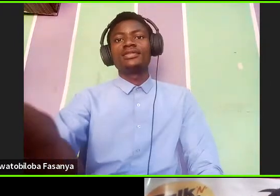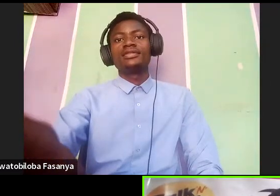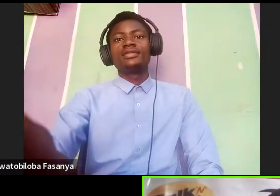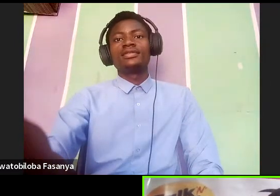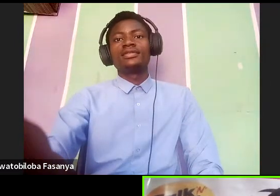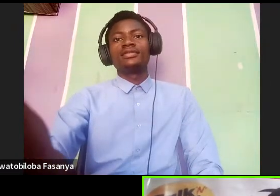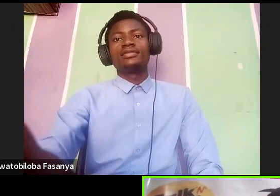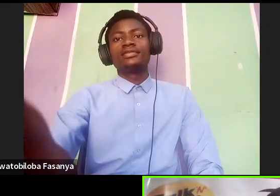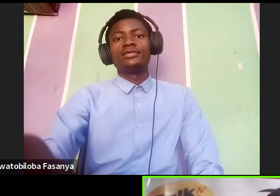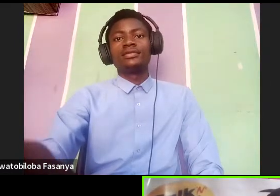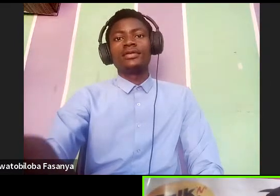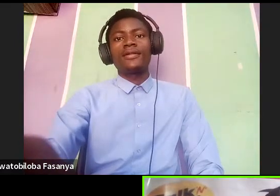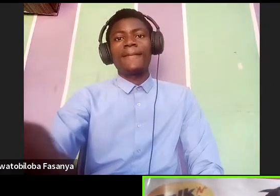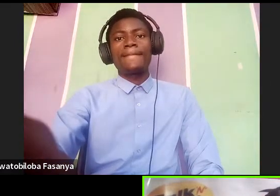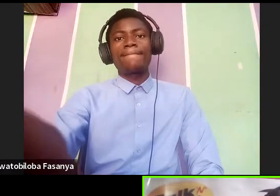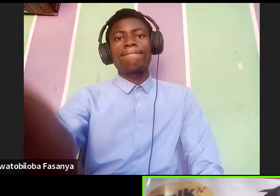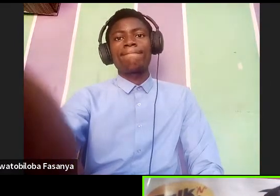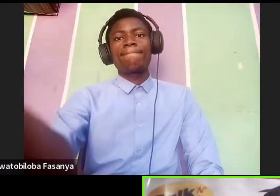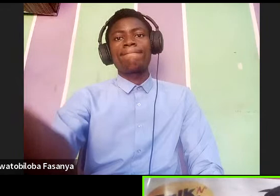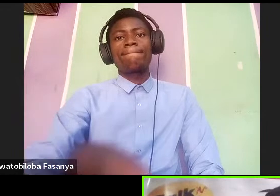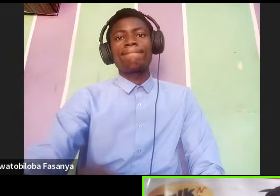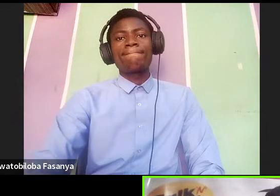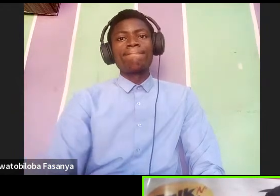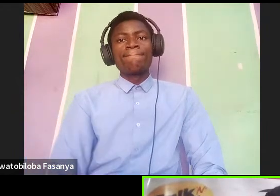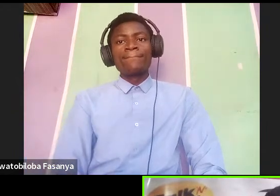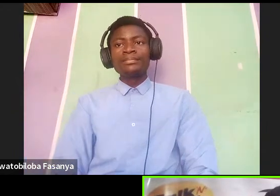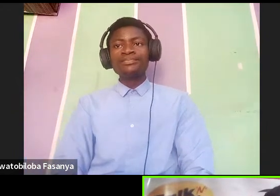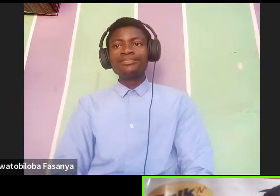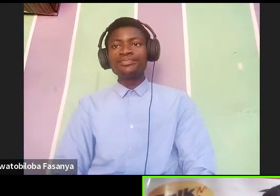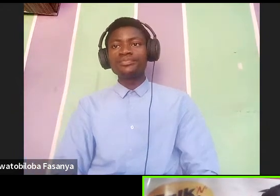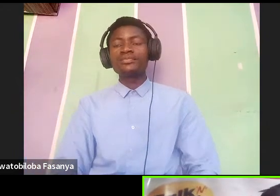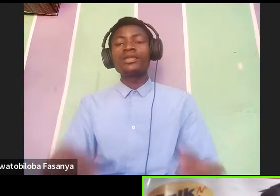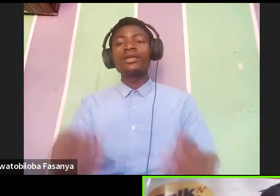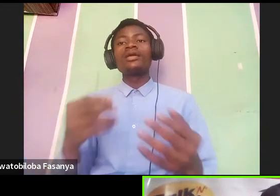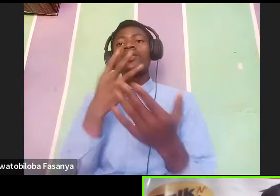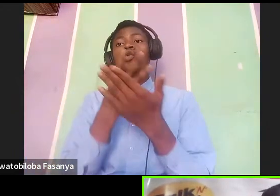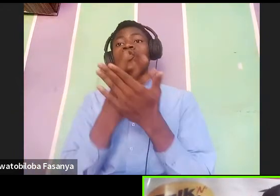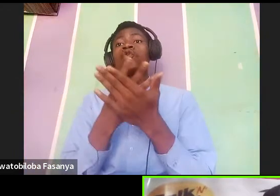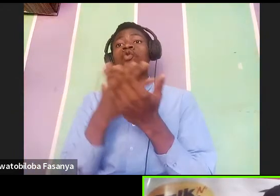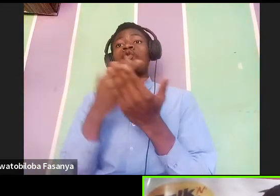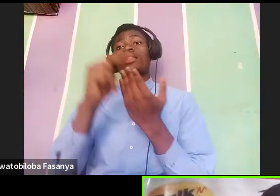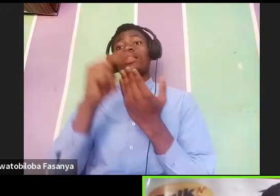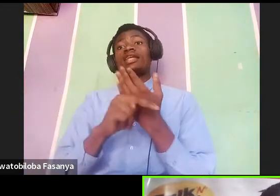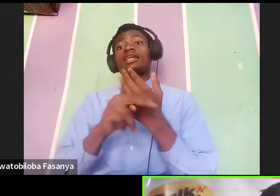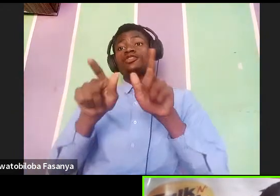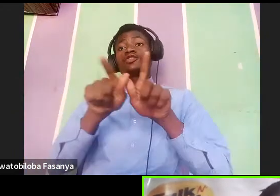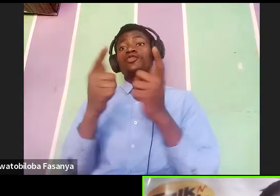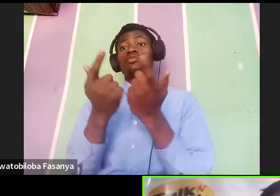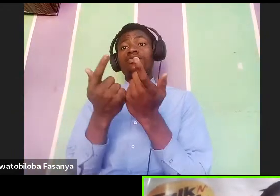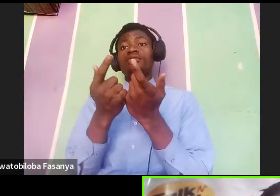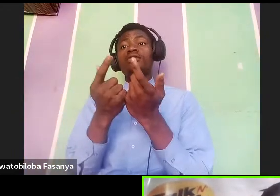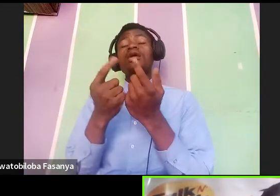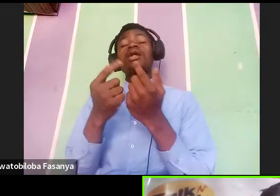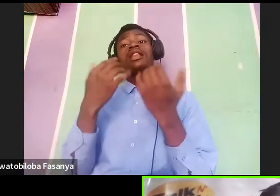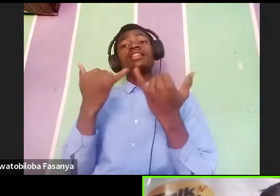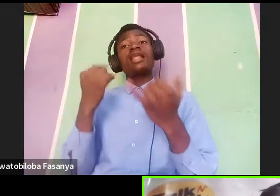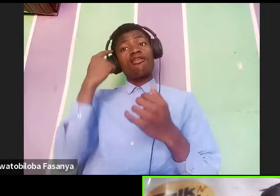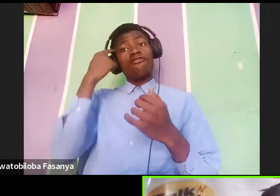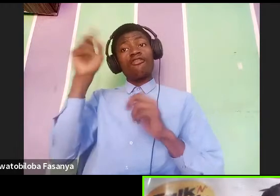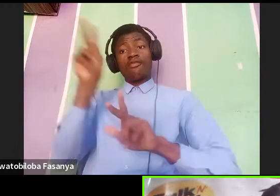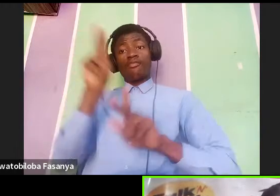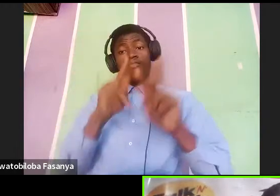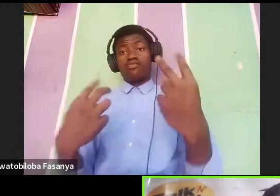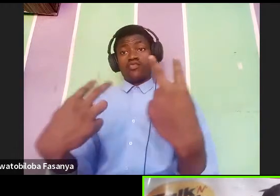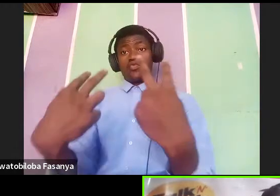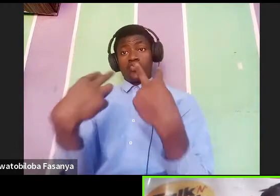Thank you, Mr. Joshua. Okay, wellness crew, don't forget to, for our audience, please don't forget to send in your